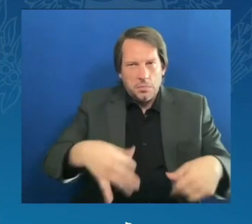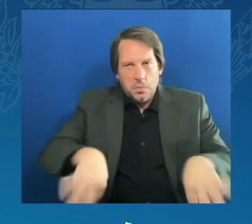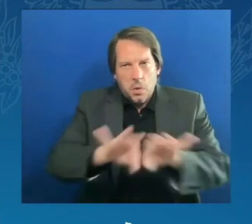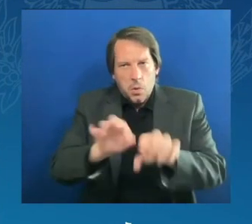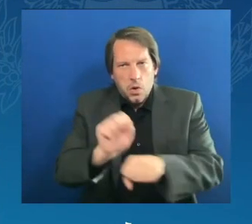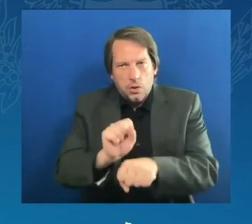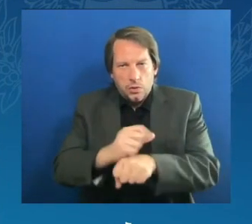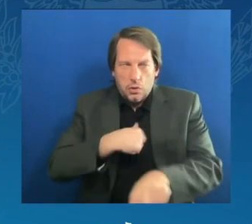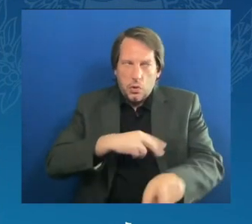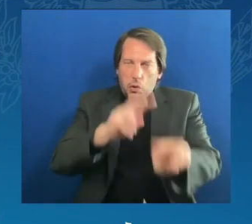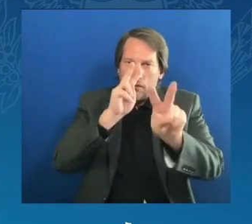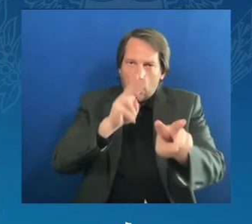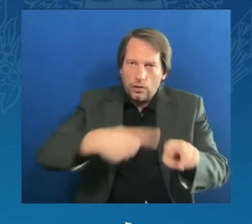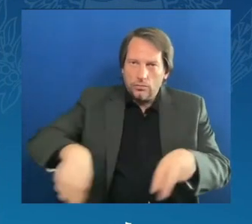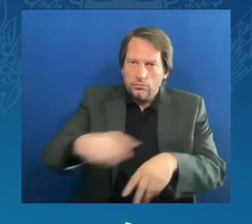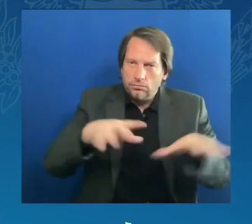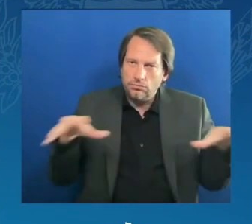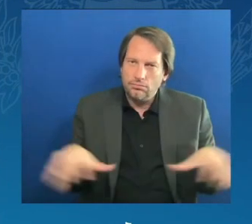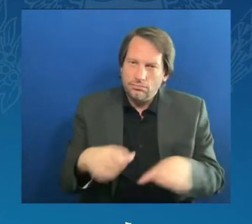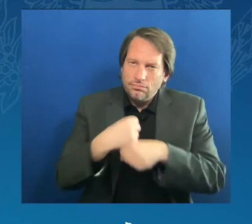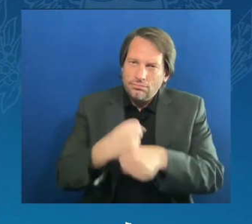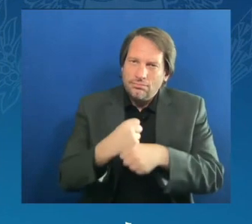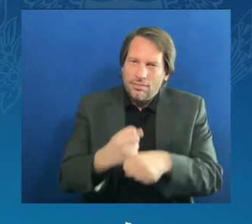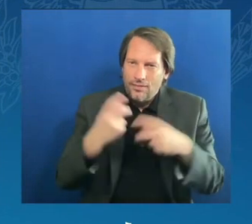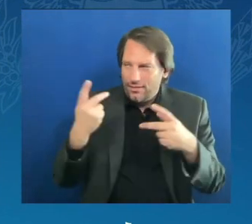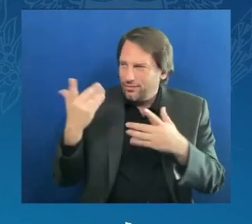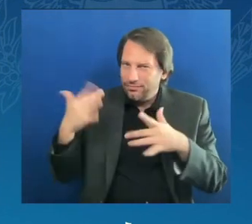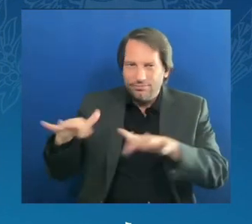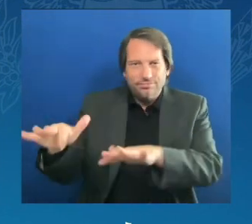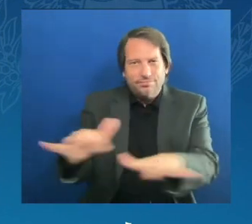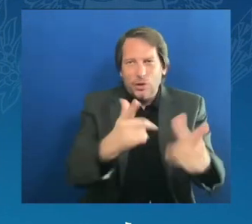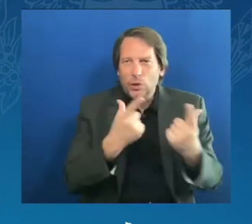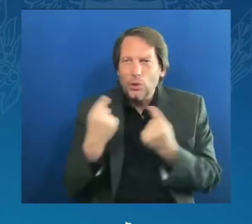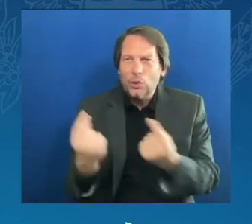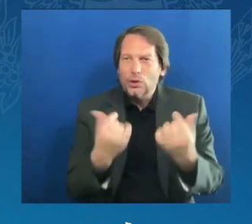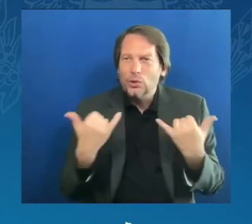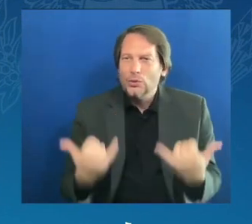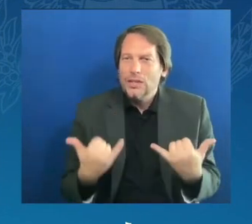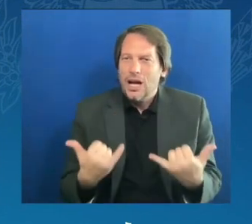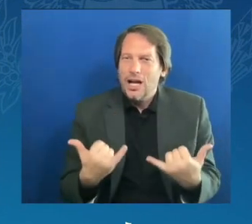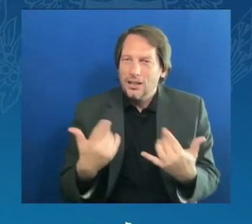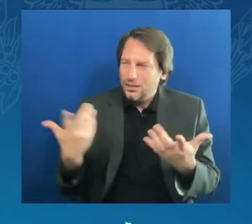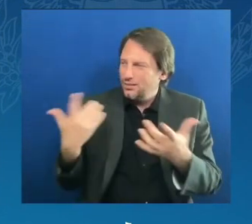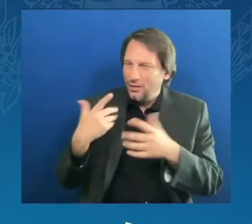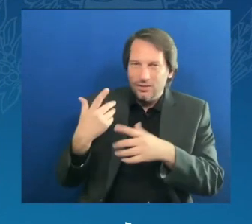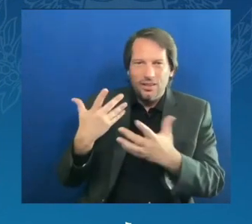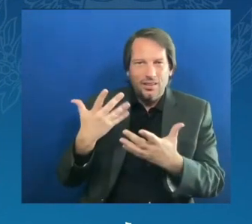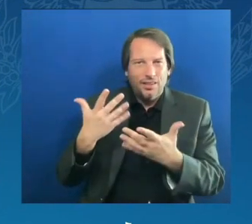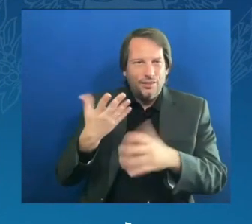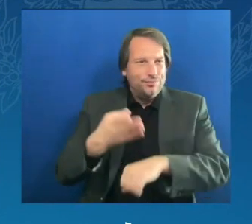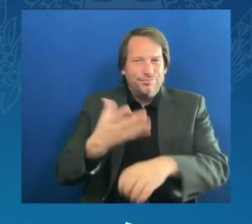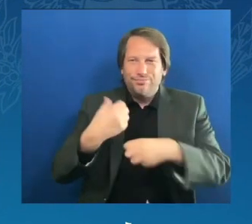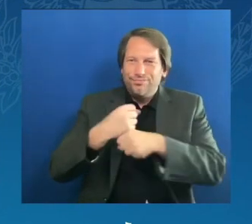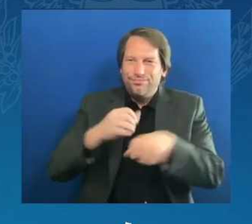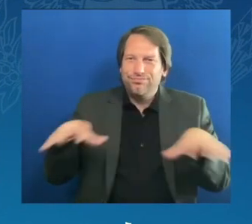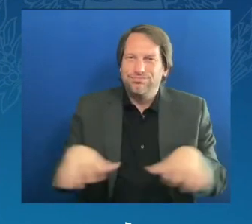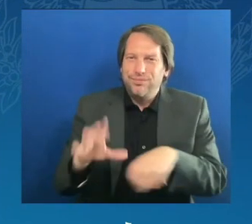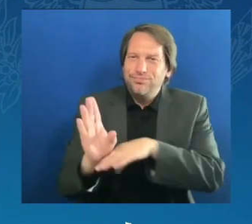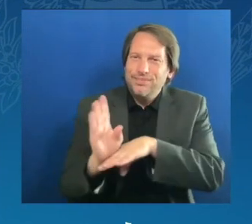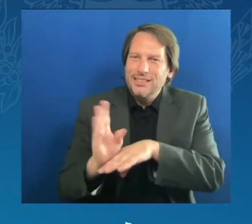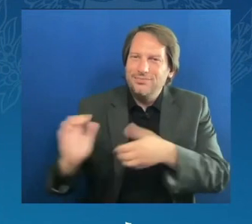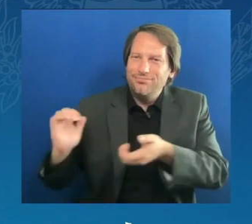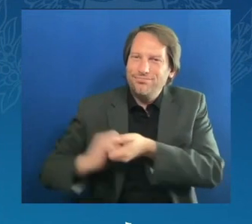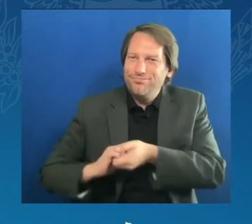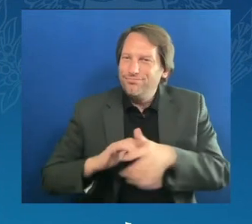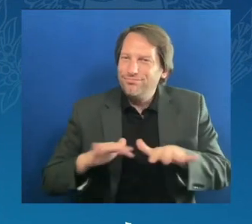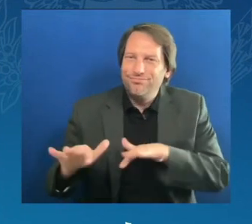importance and the mutual and I believe shared priority of transparency and candor to achieve our mutual interest to the benefit of all of